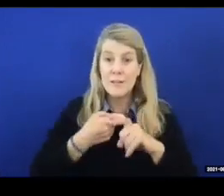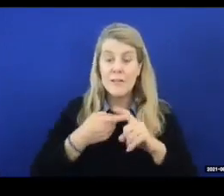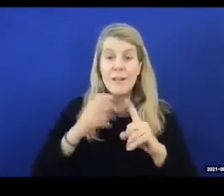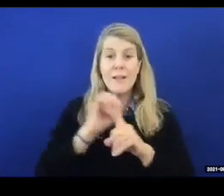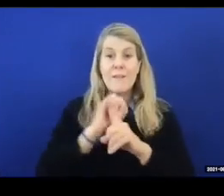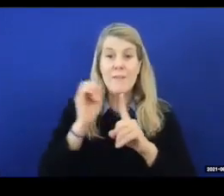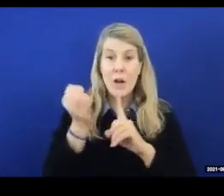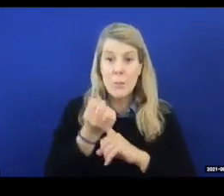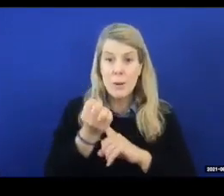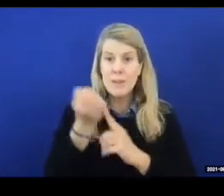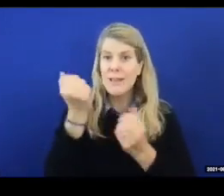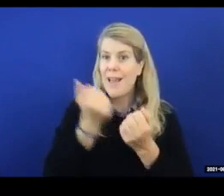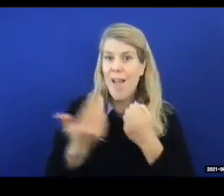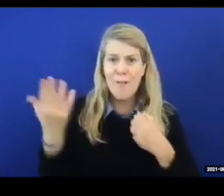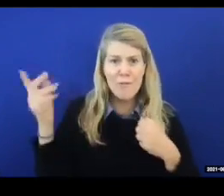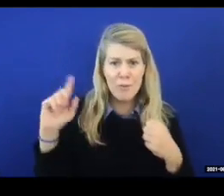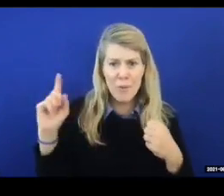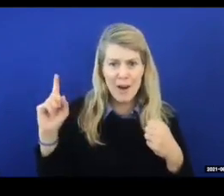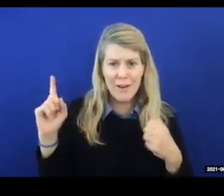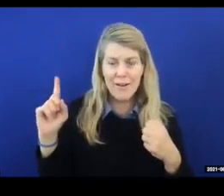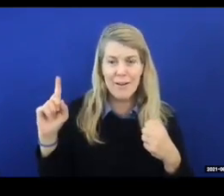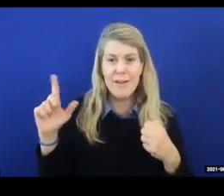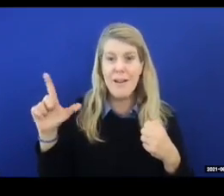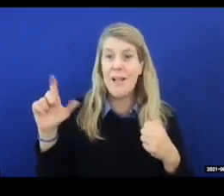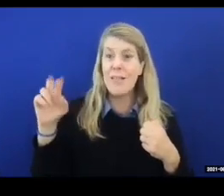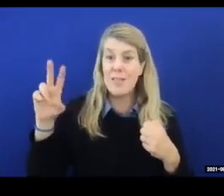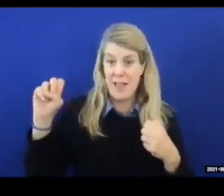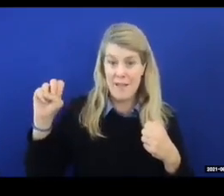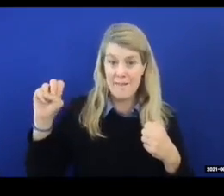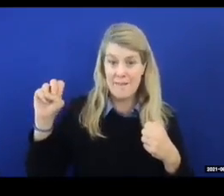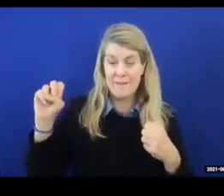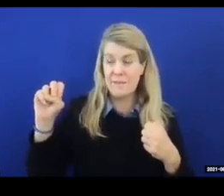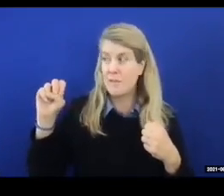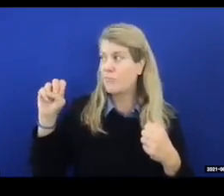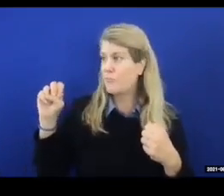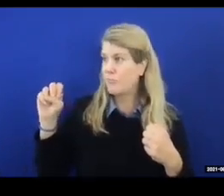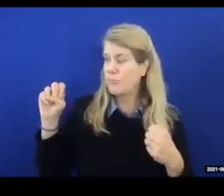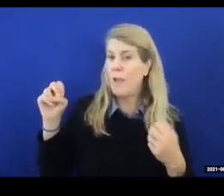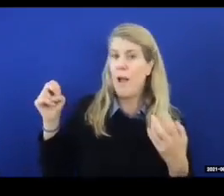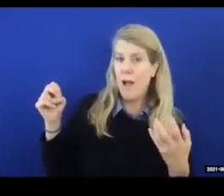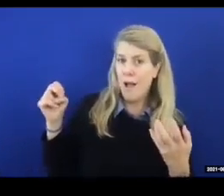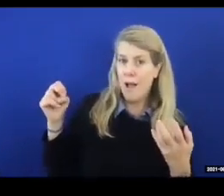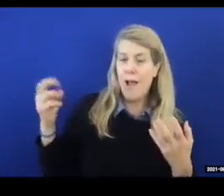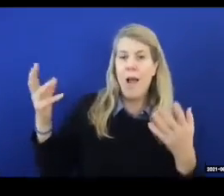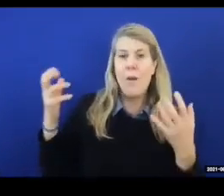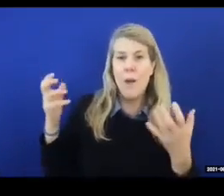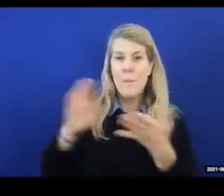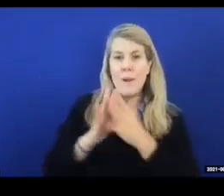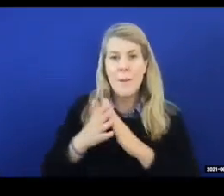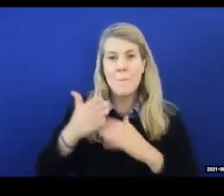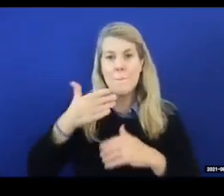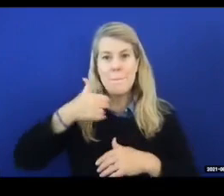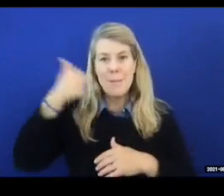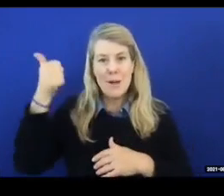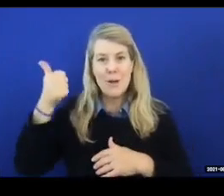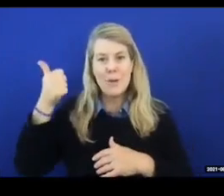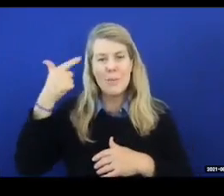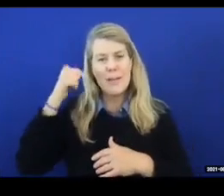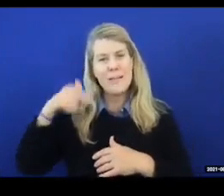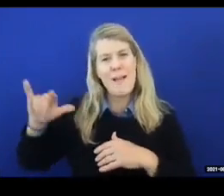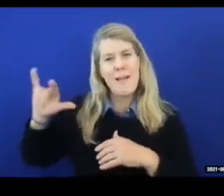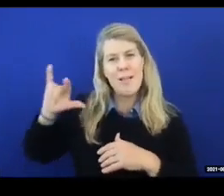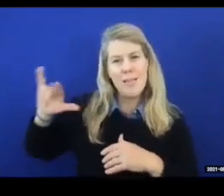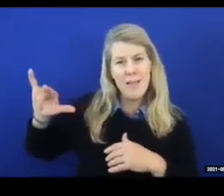your environment. It is everywhere. It is with love for what surrounds us that can push us to be better, to do